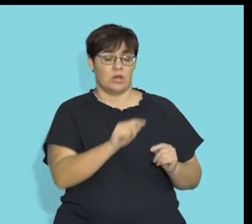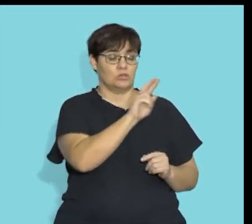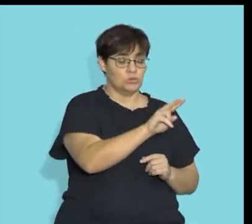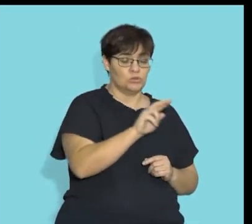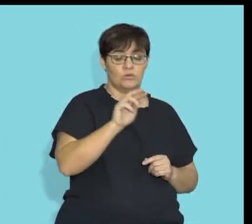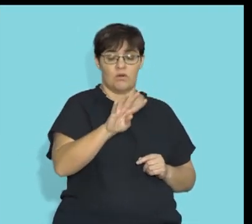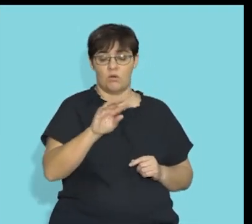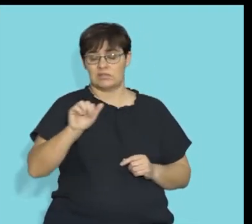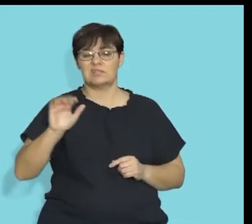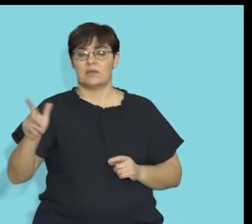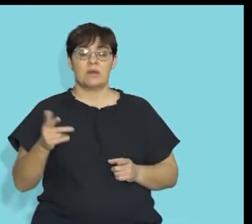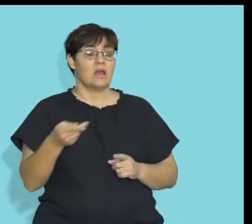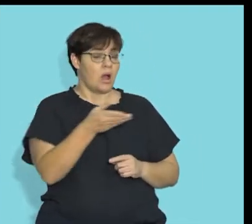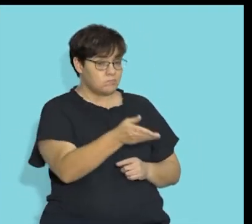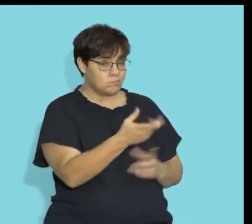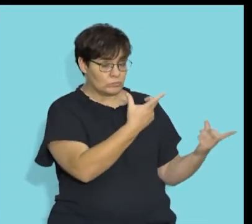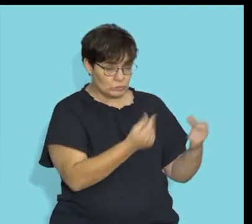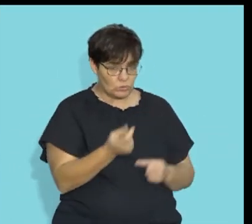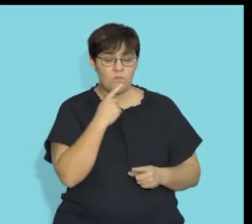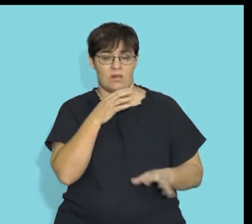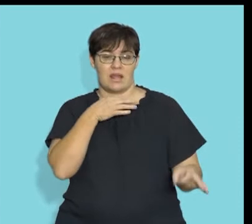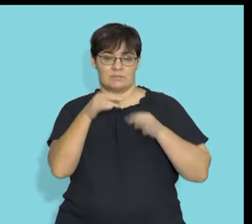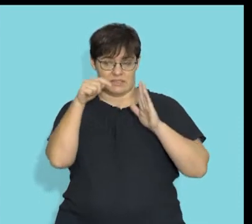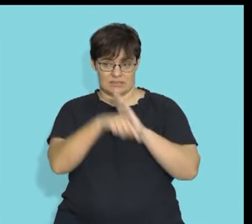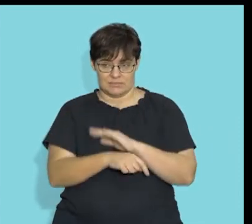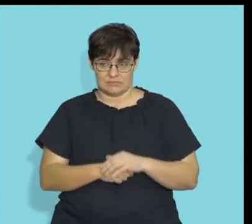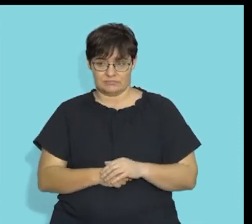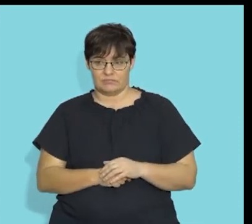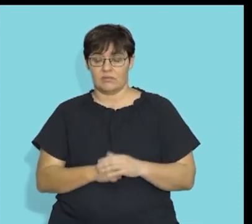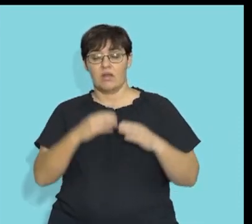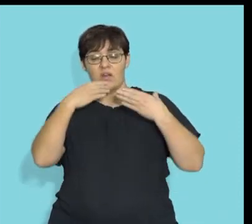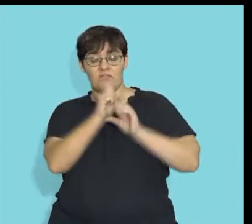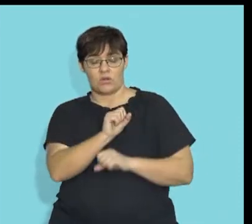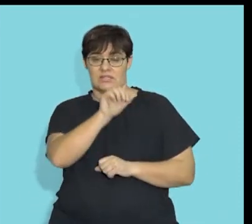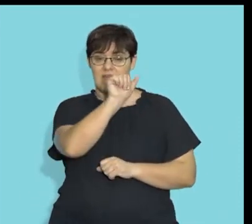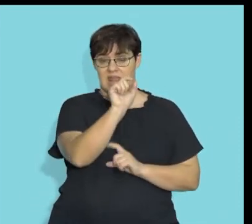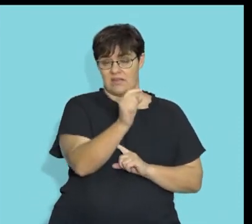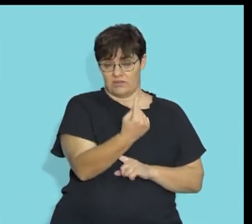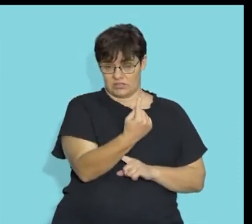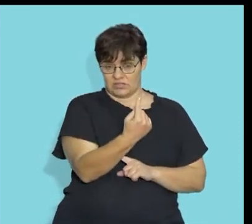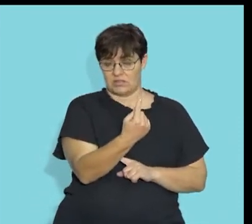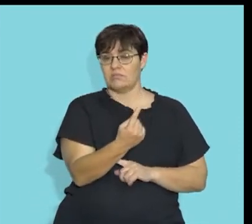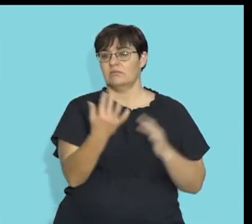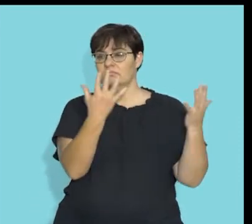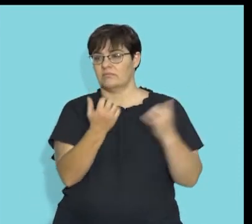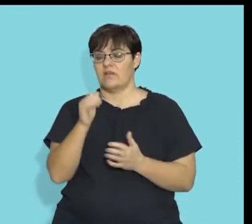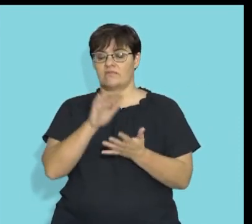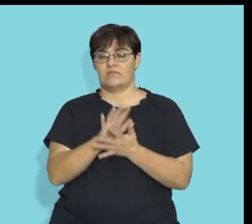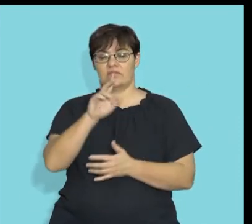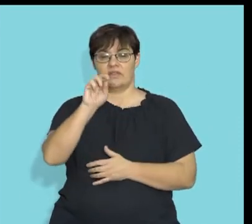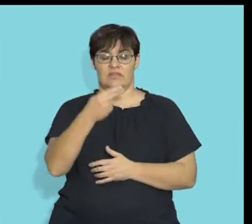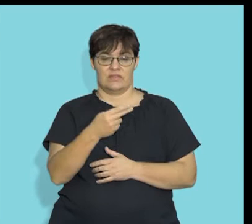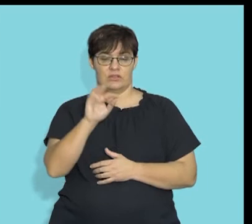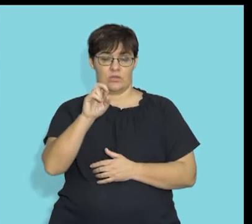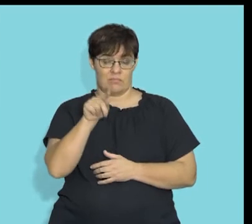jumps out at you, but we'll get into it when I actually do B. But I'm first going to focus on A, which is calculating the